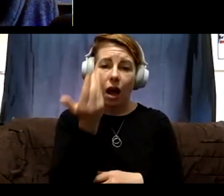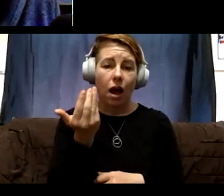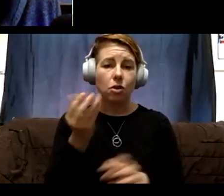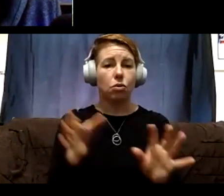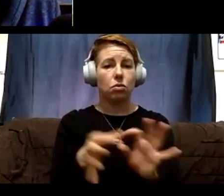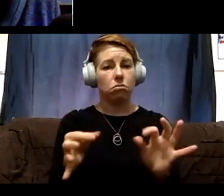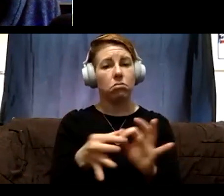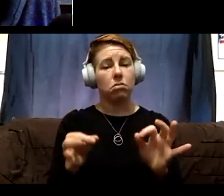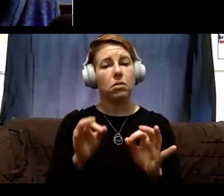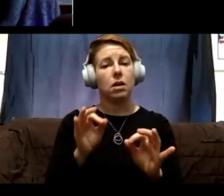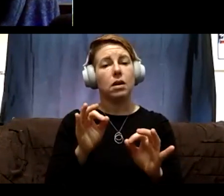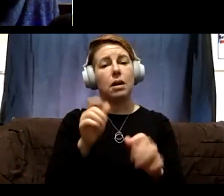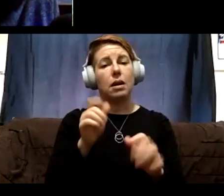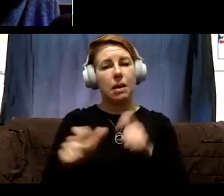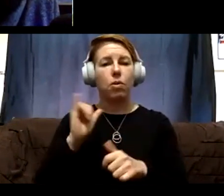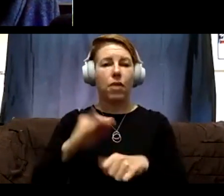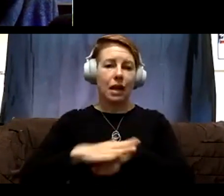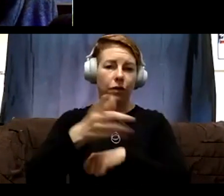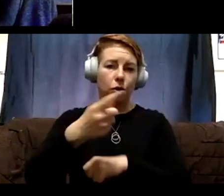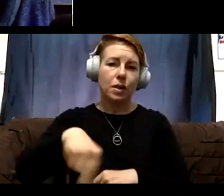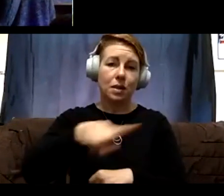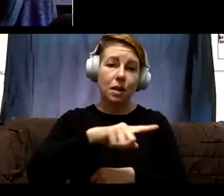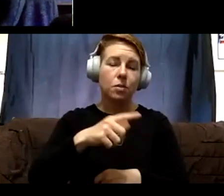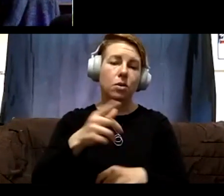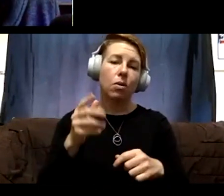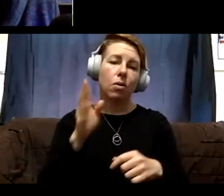be really good windows into the work of other writers as well.